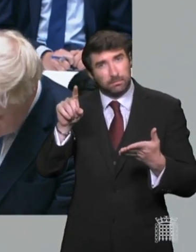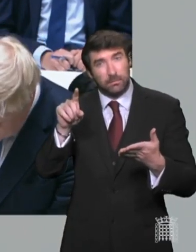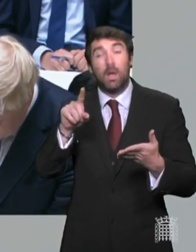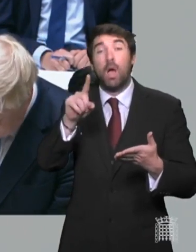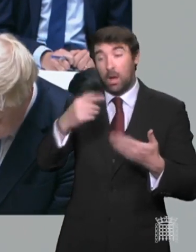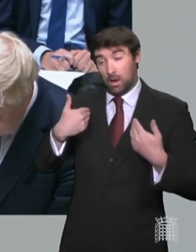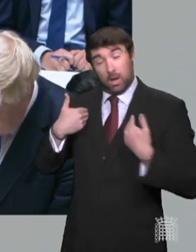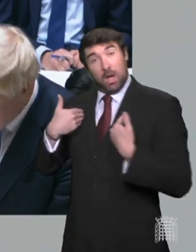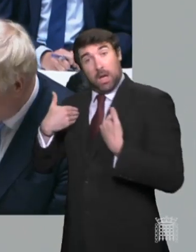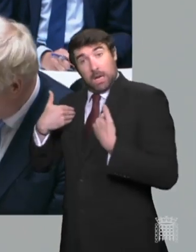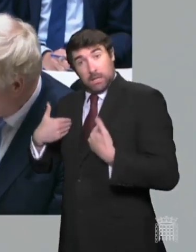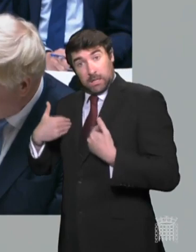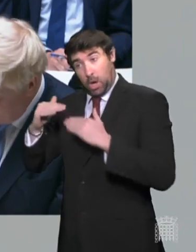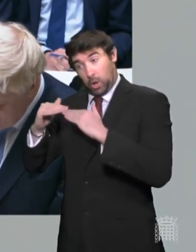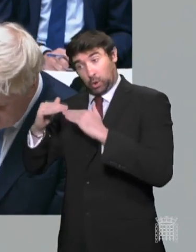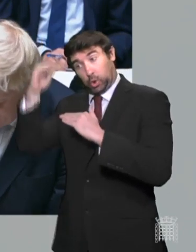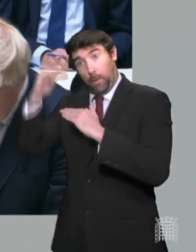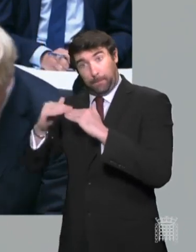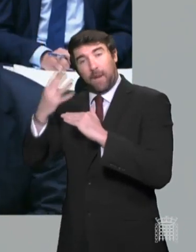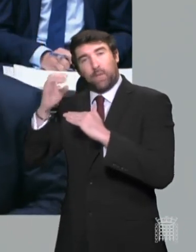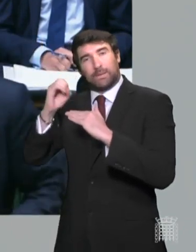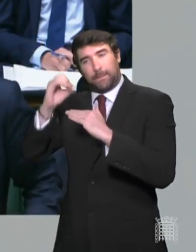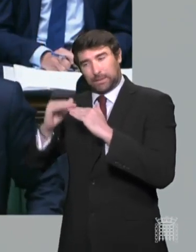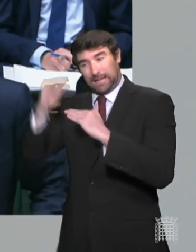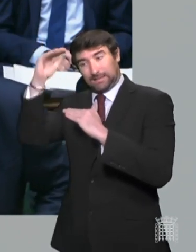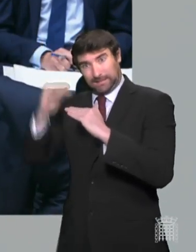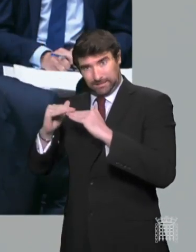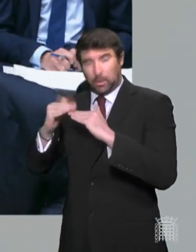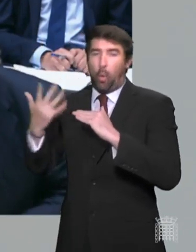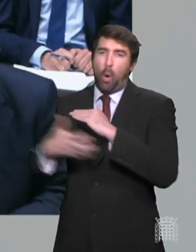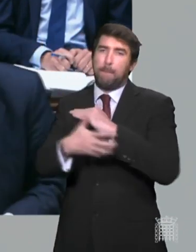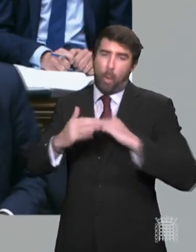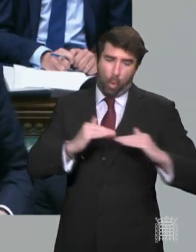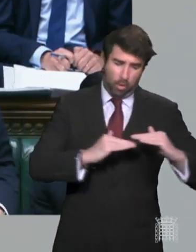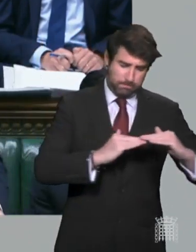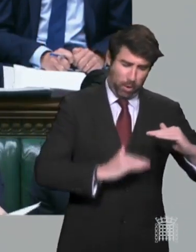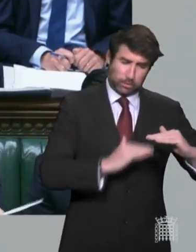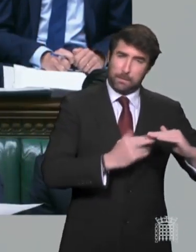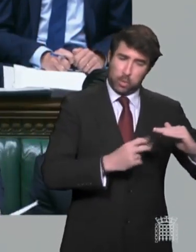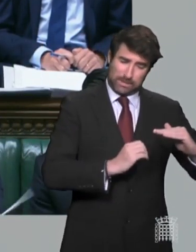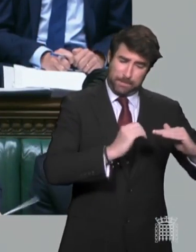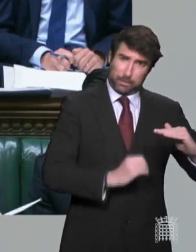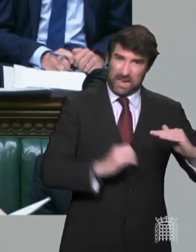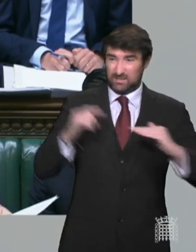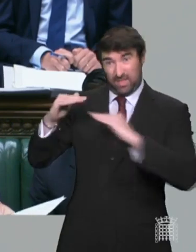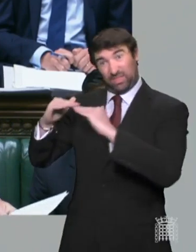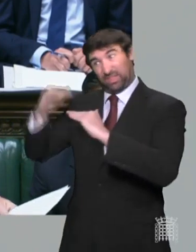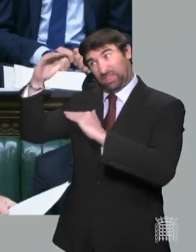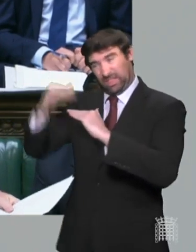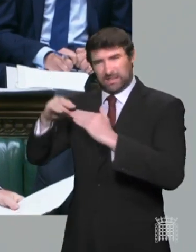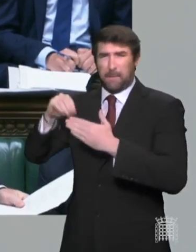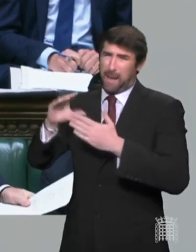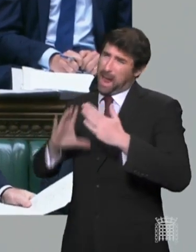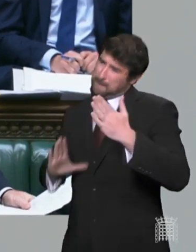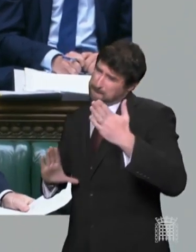poorest 20% pay. The top 14% pay half of the entire levy. Now, Mr. Speaker, he talks about his plan. Well, actually, it turns